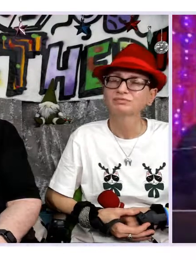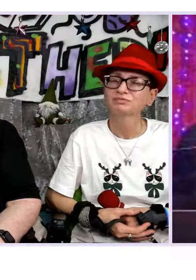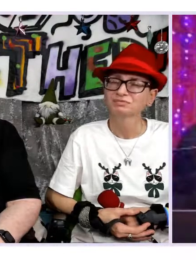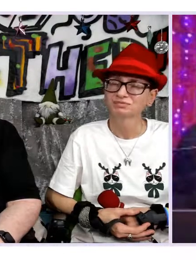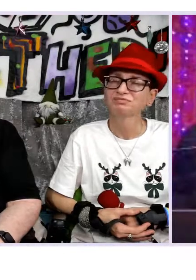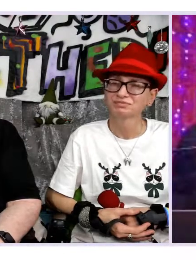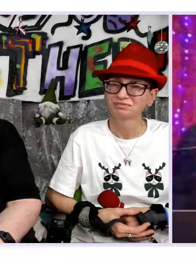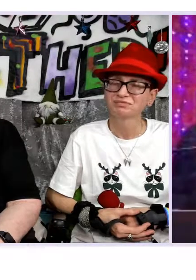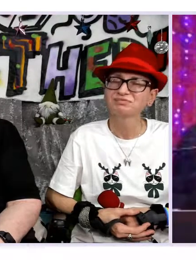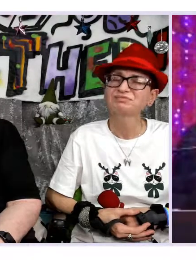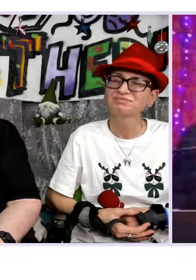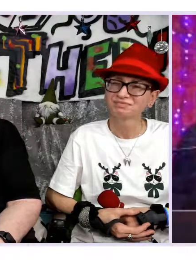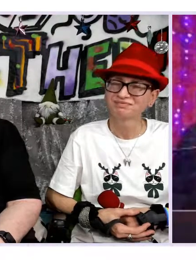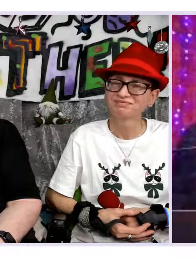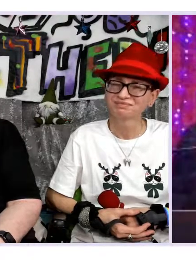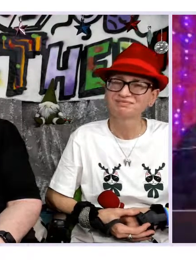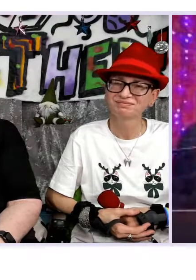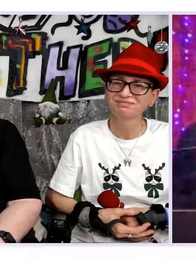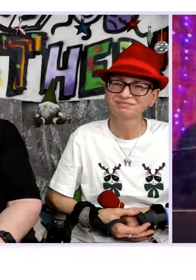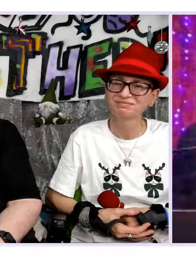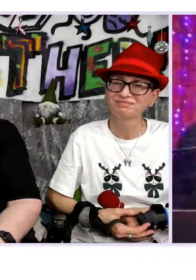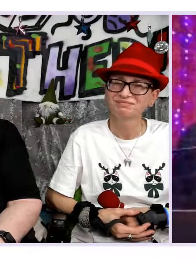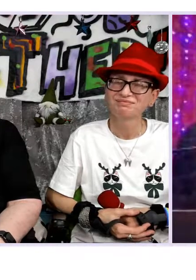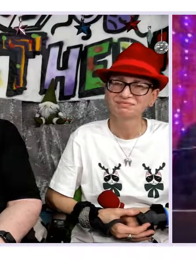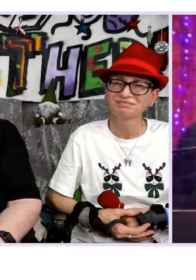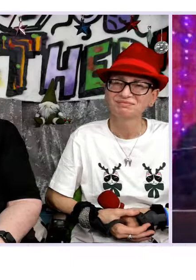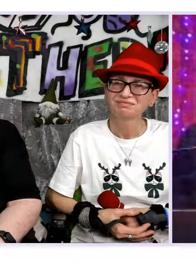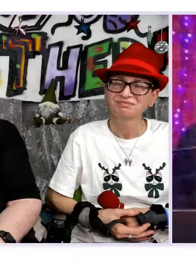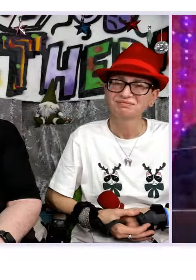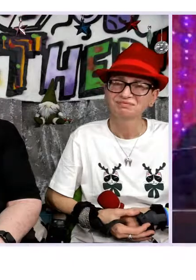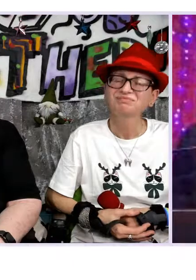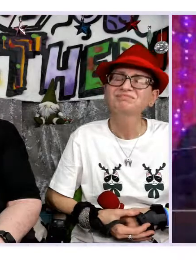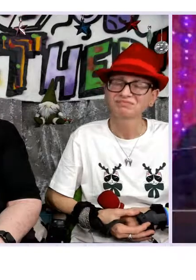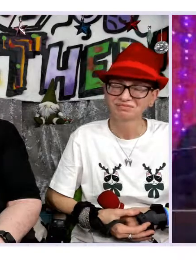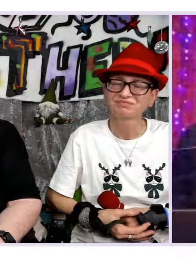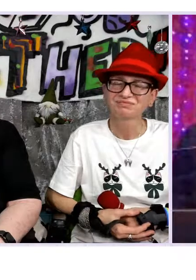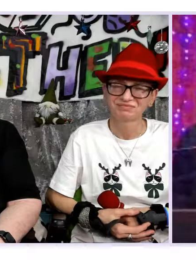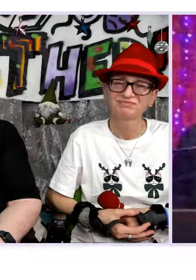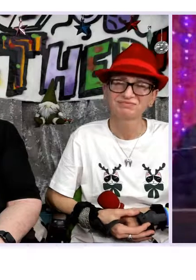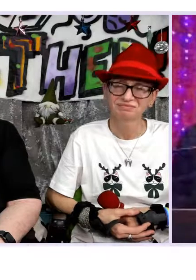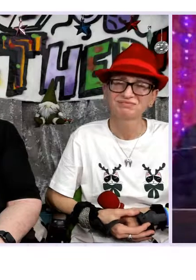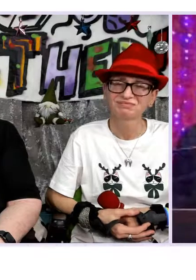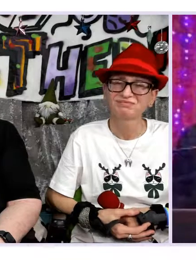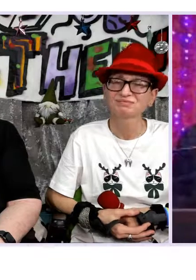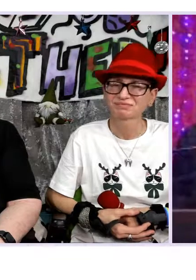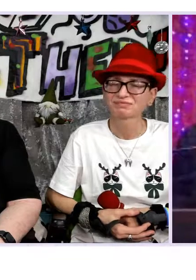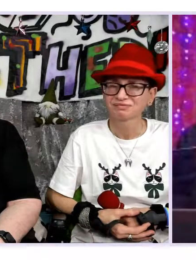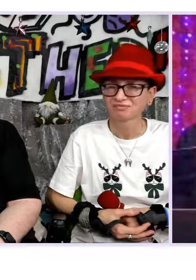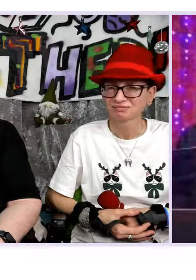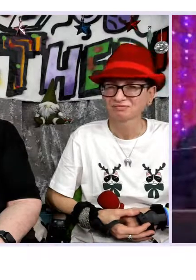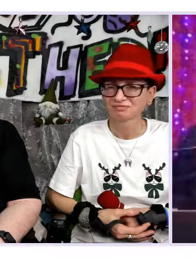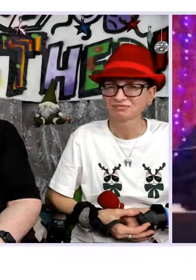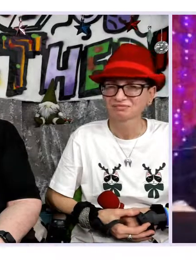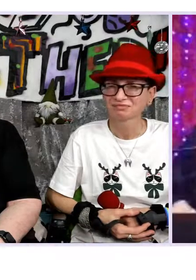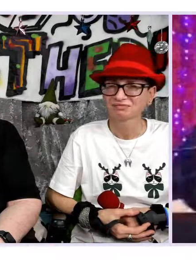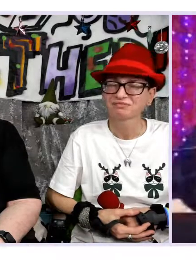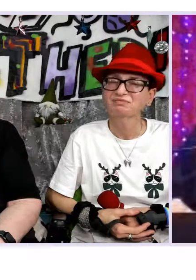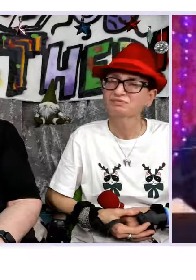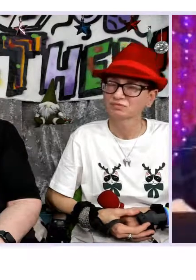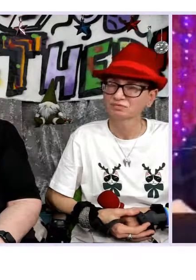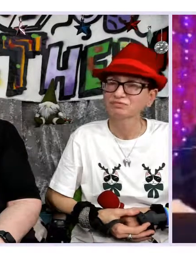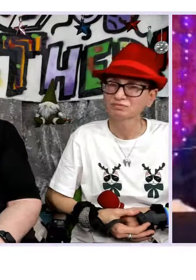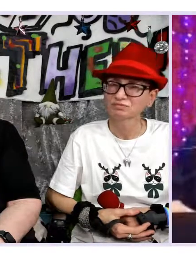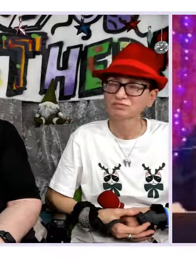at a Champions League, if you've got I mean, I think that's such a powerful statement, and in